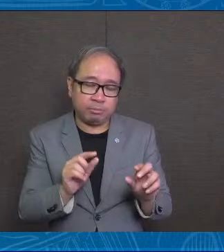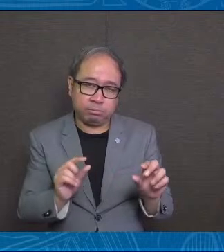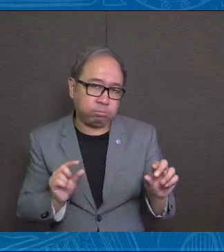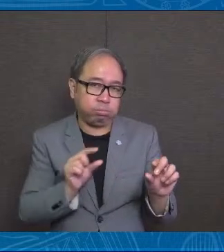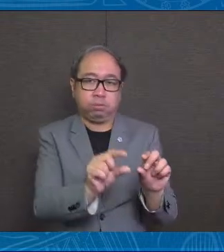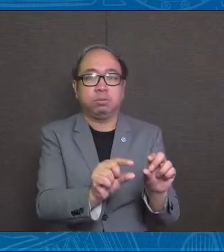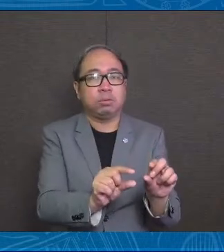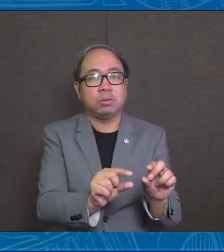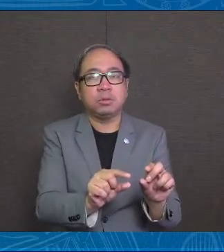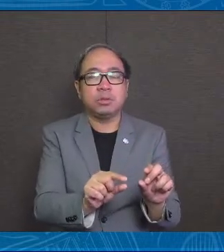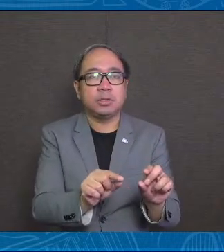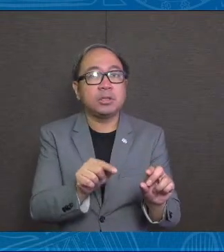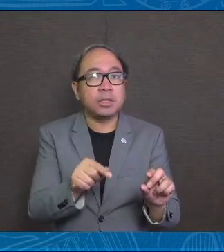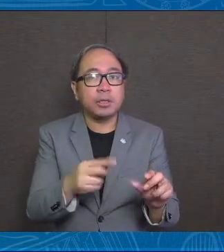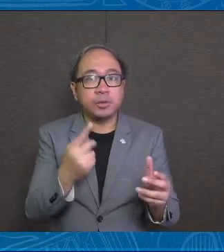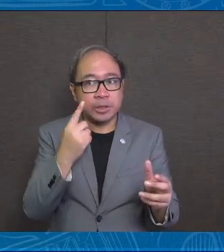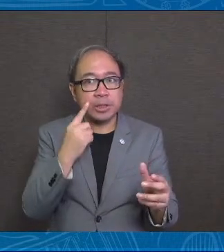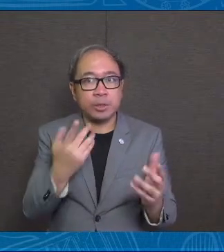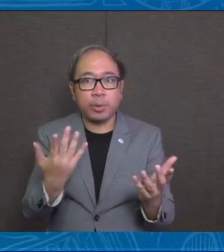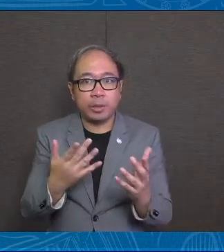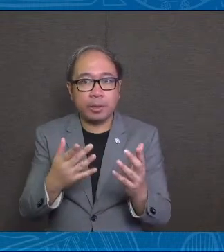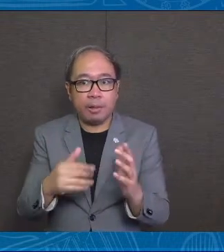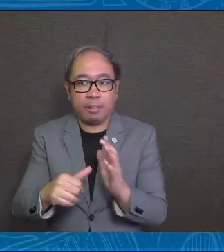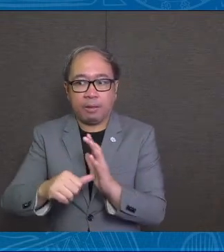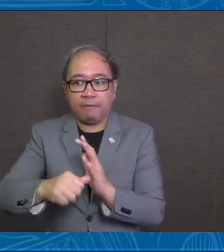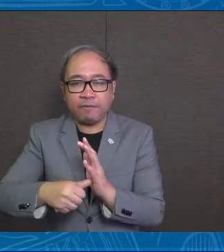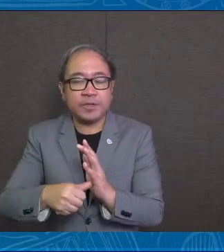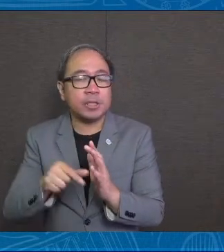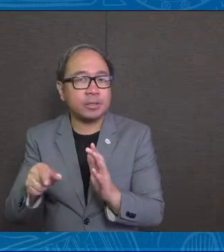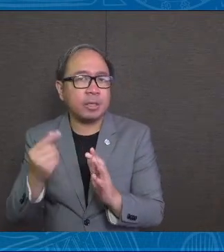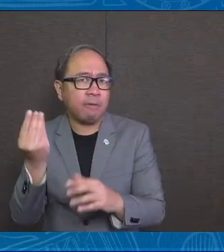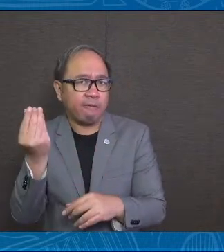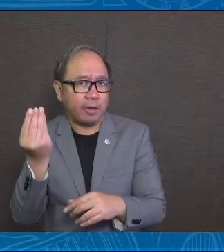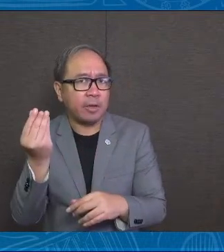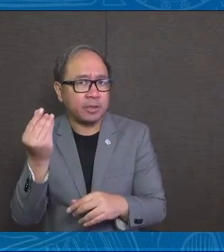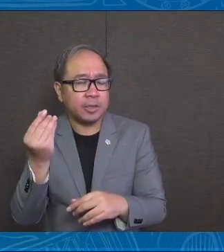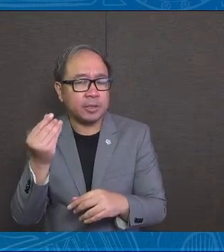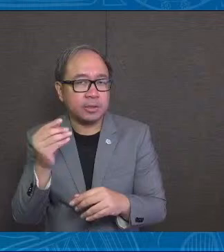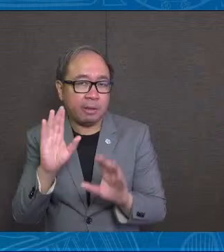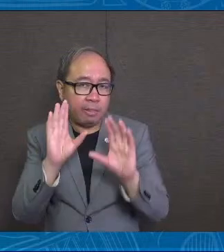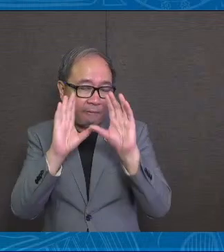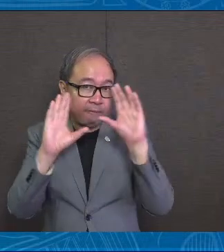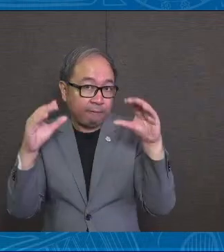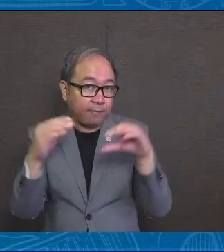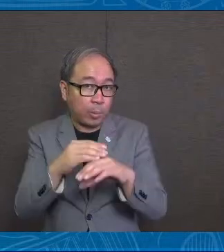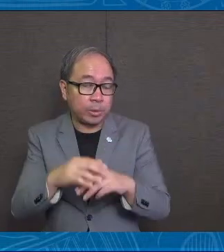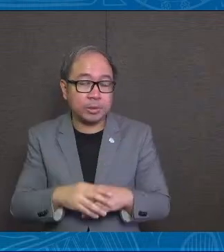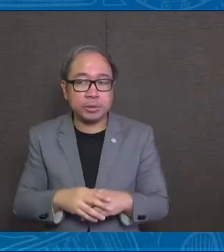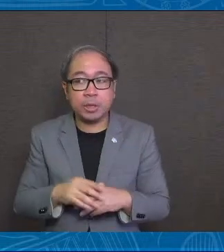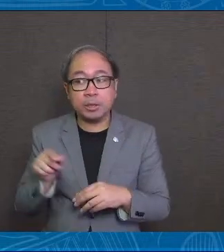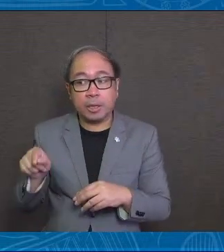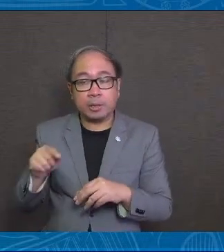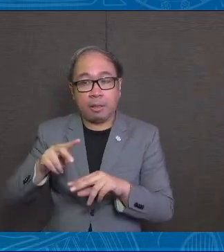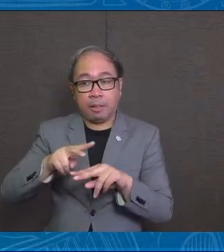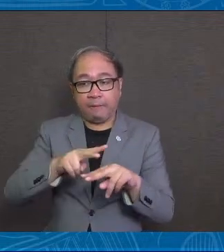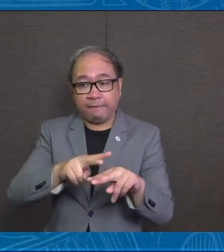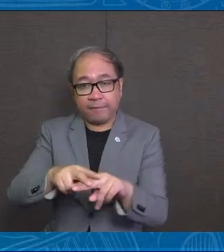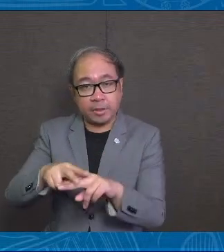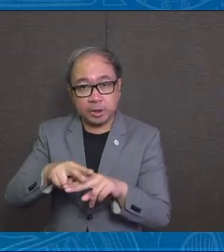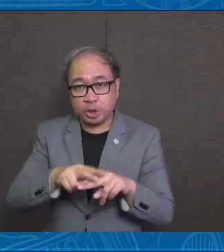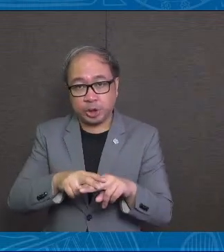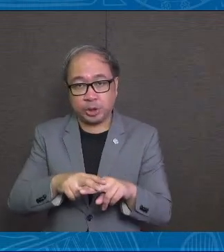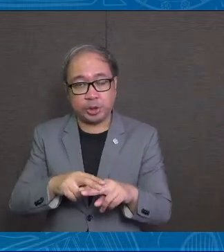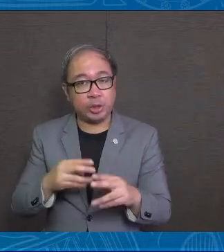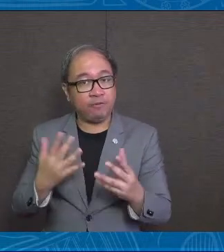anything that's to do with financing. For Fiji's case, I wish to actually highlight that we've also